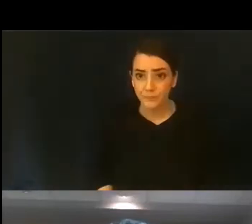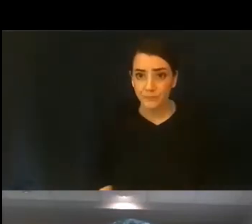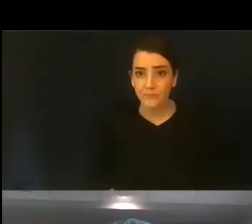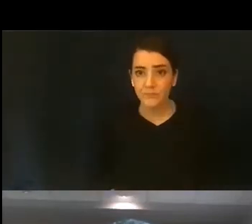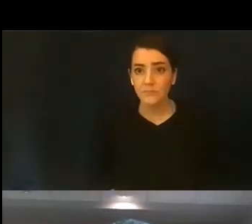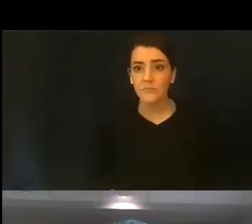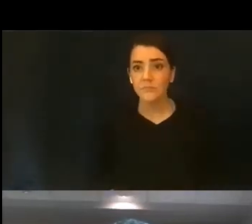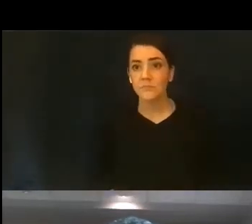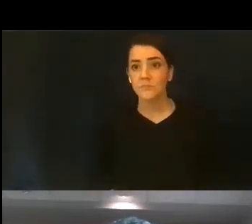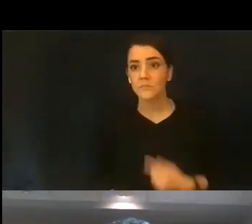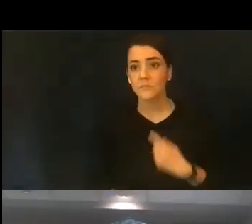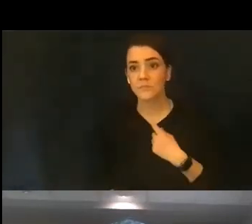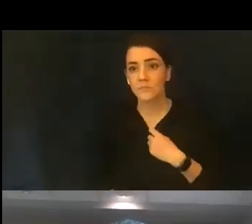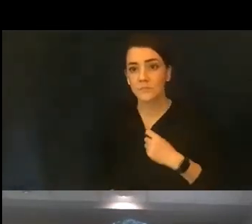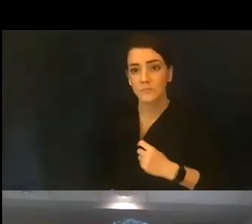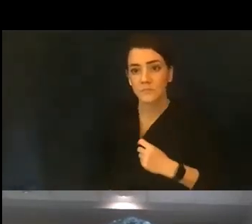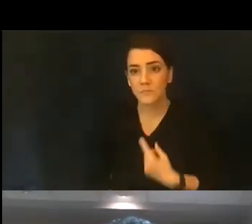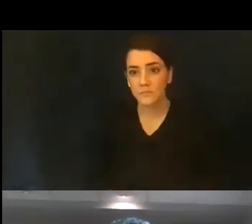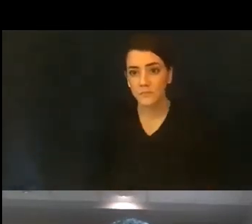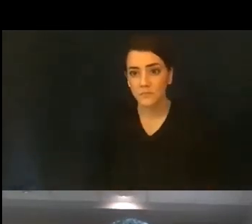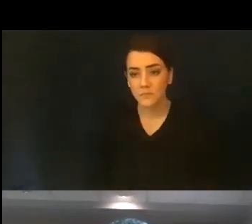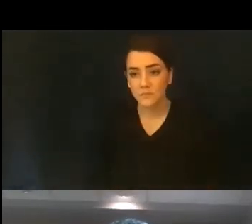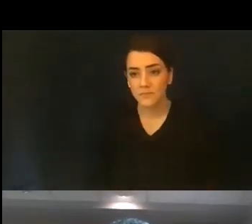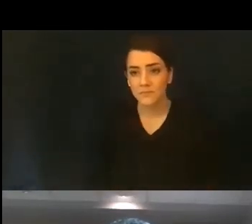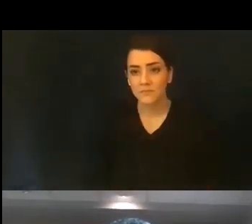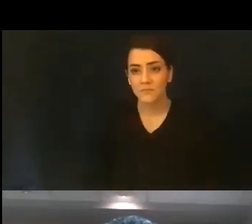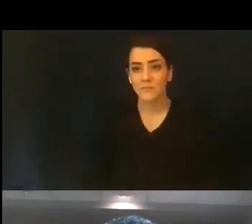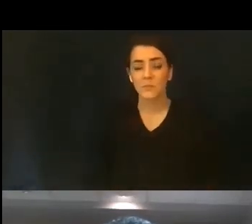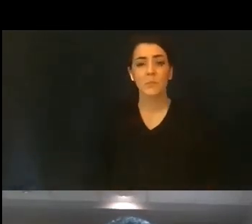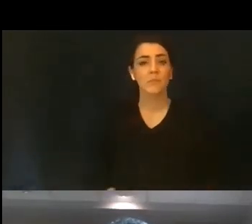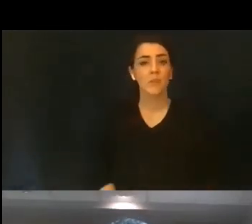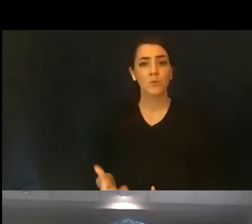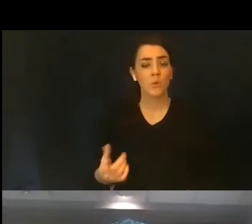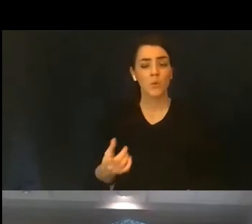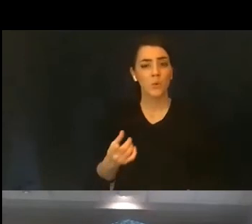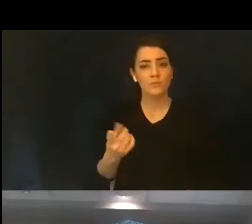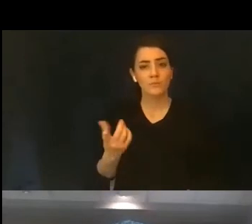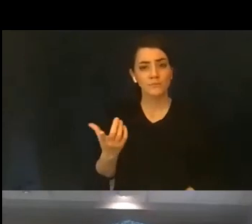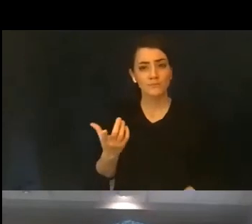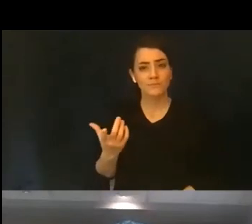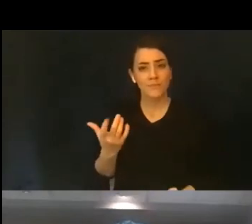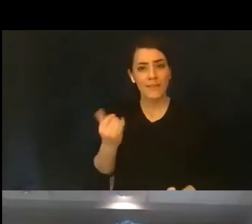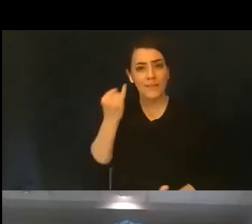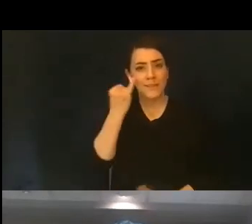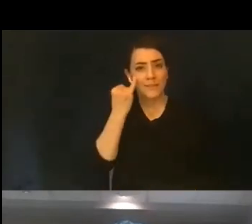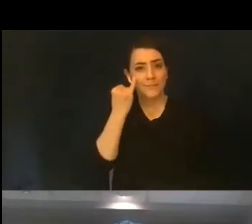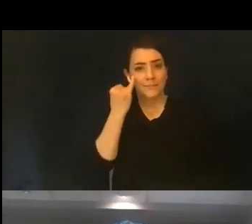they understand Cambodia or Cambodian history or Cambodian culture.